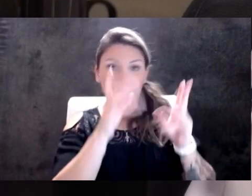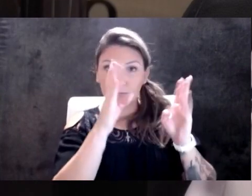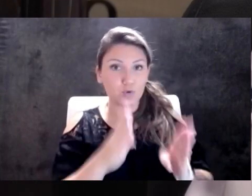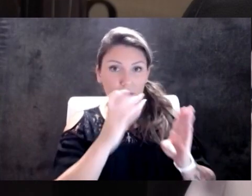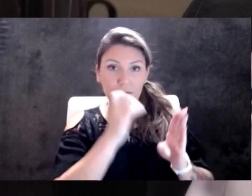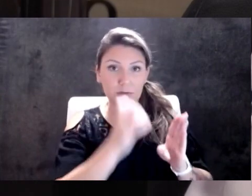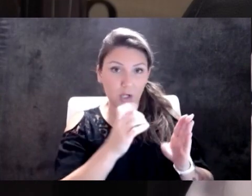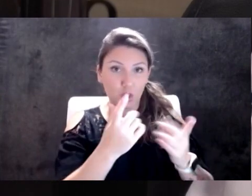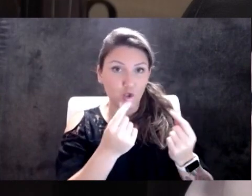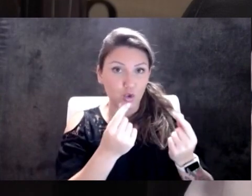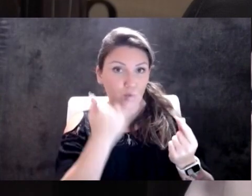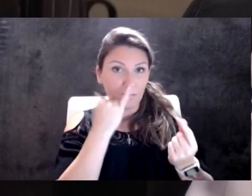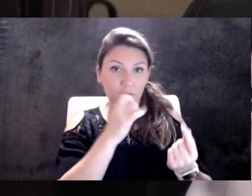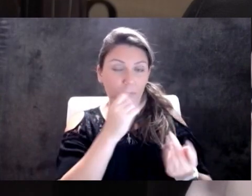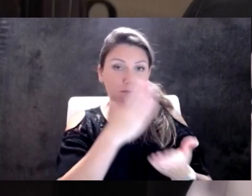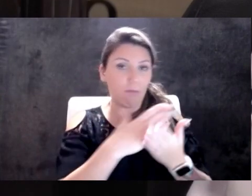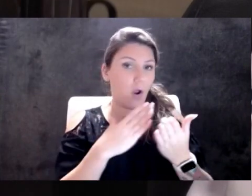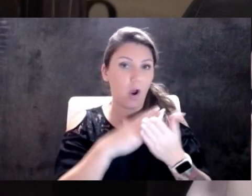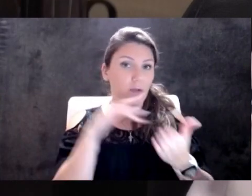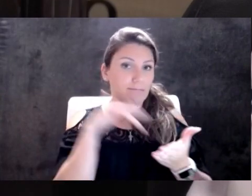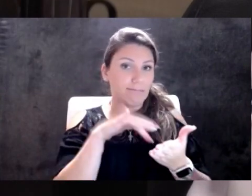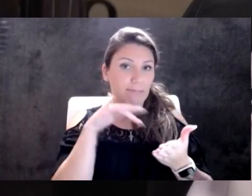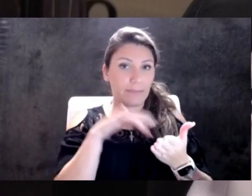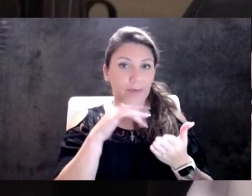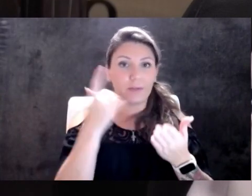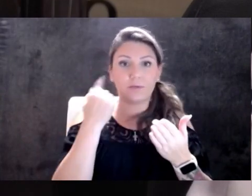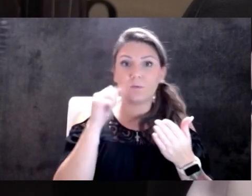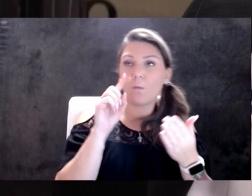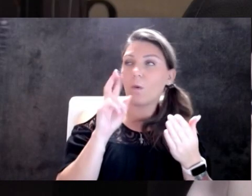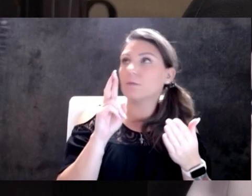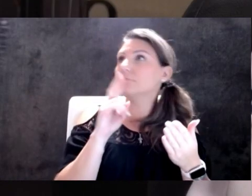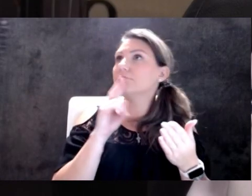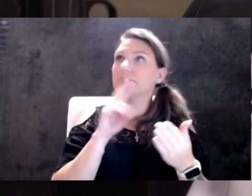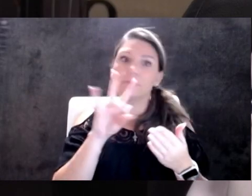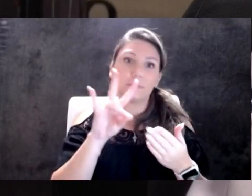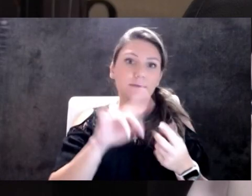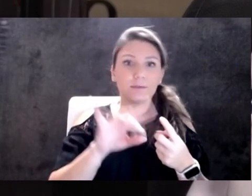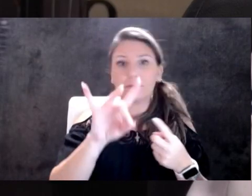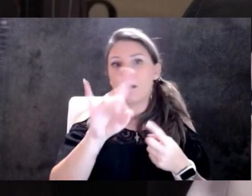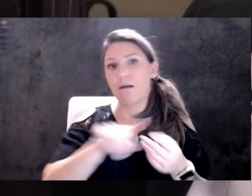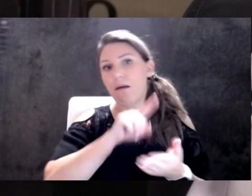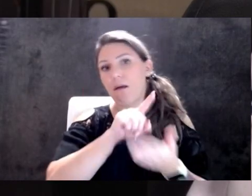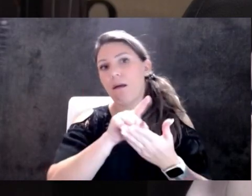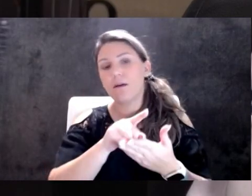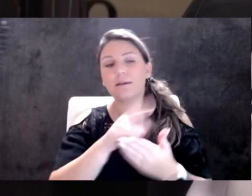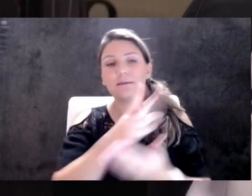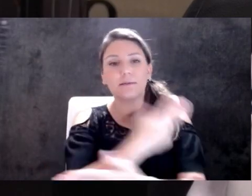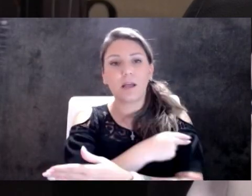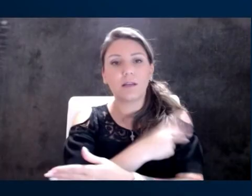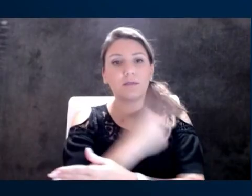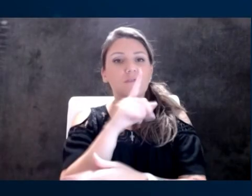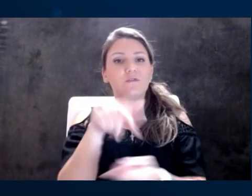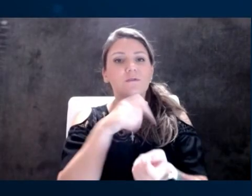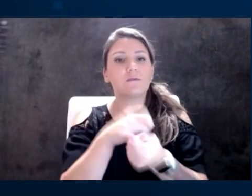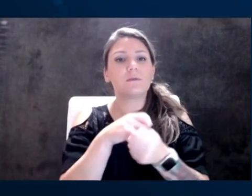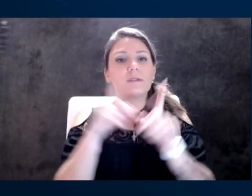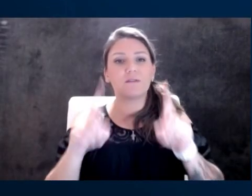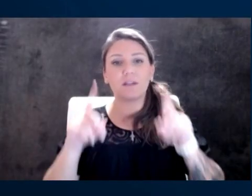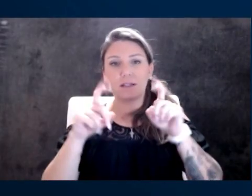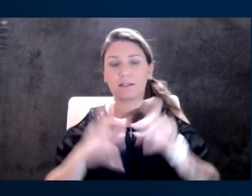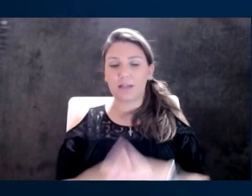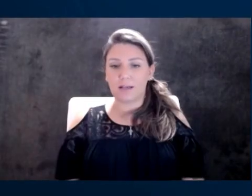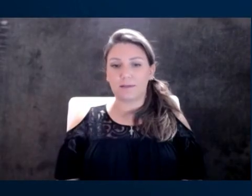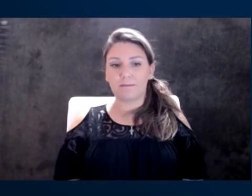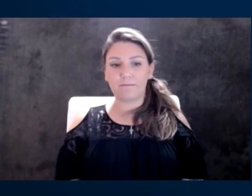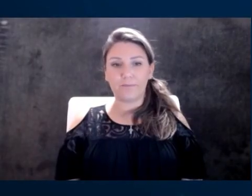they weren't part of the study, that spend 7-8 hours at the hospital to do certain tests. So Gretchen wants to know,